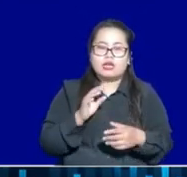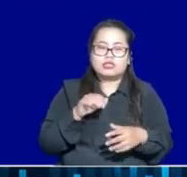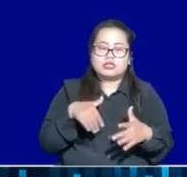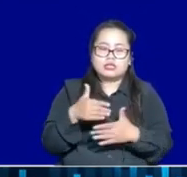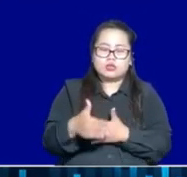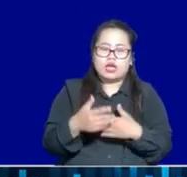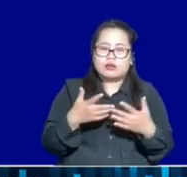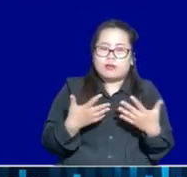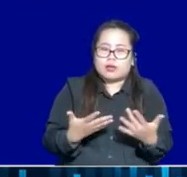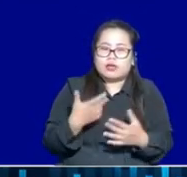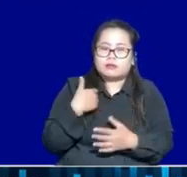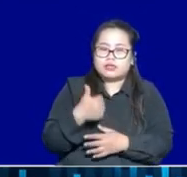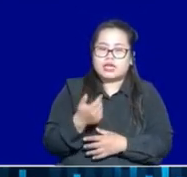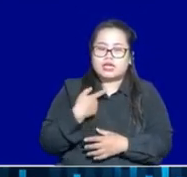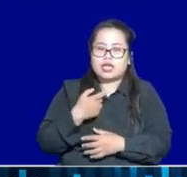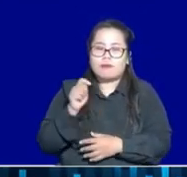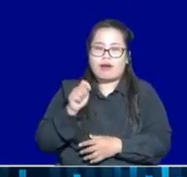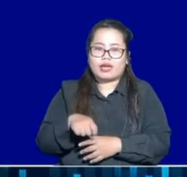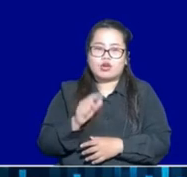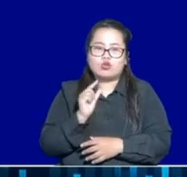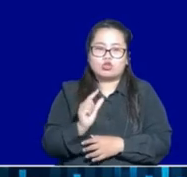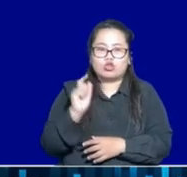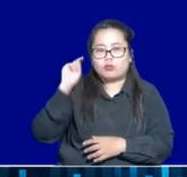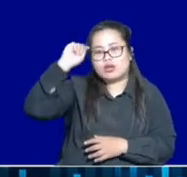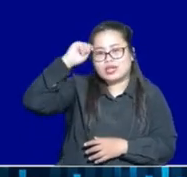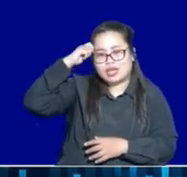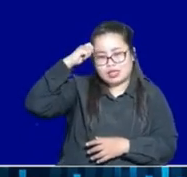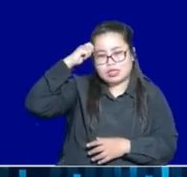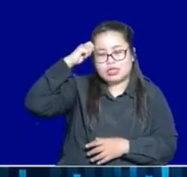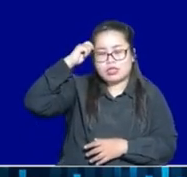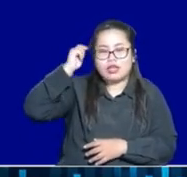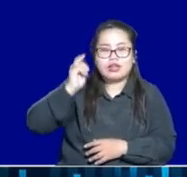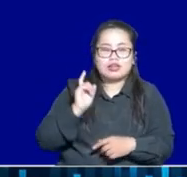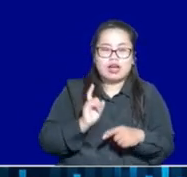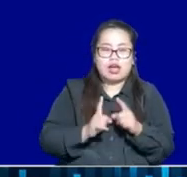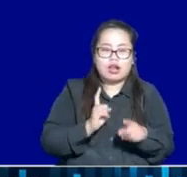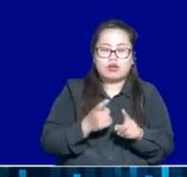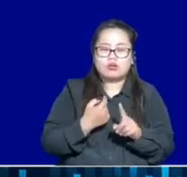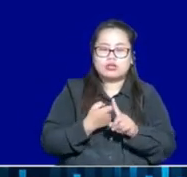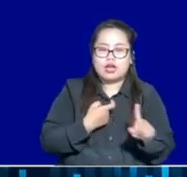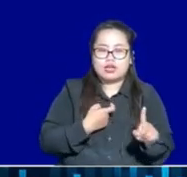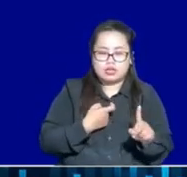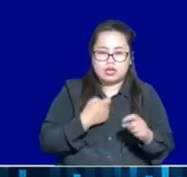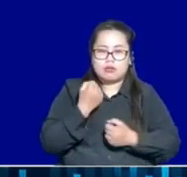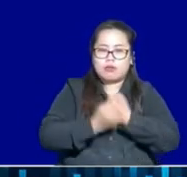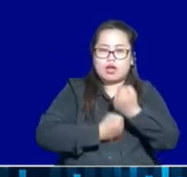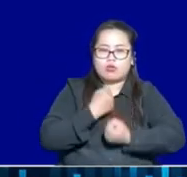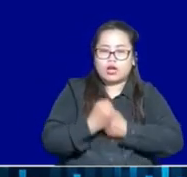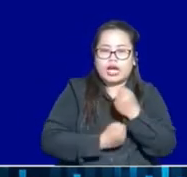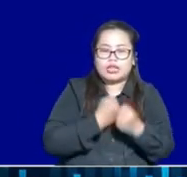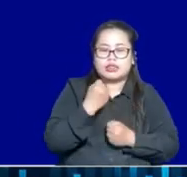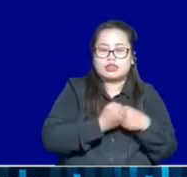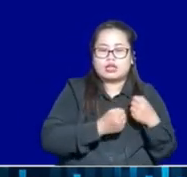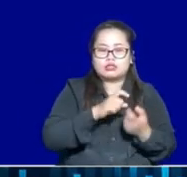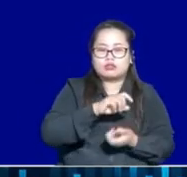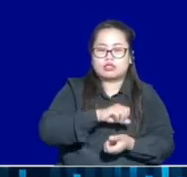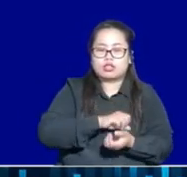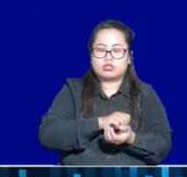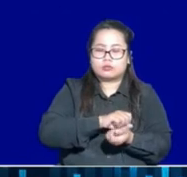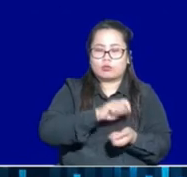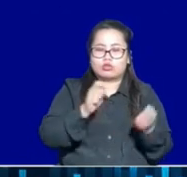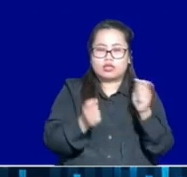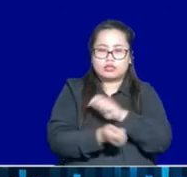The world tends to like to go from bear to zebra and not from bear to lion. It likes more parsimonious changes to build on